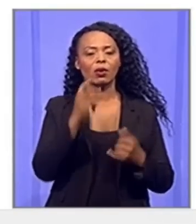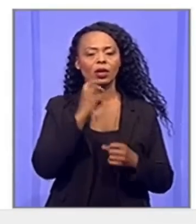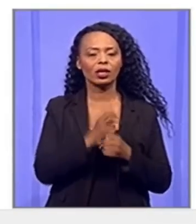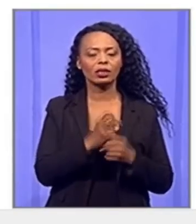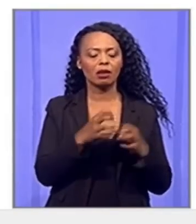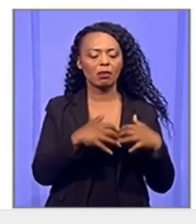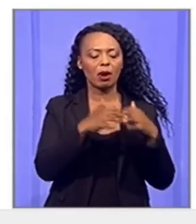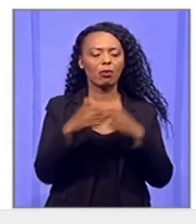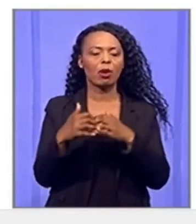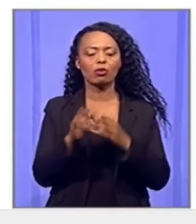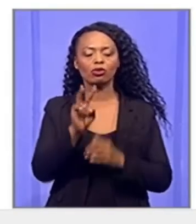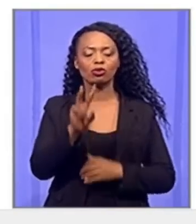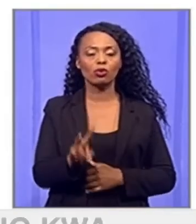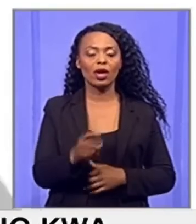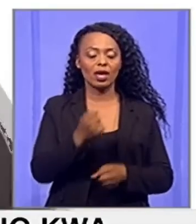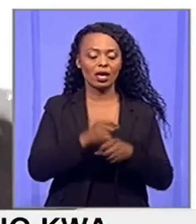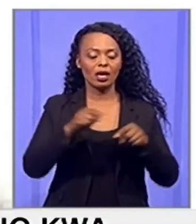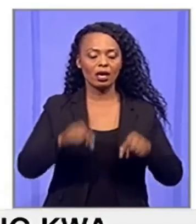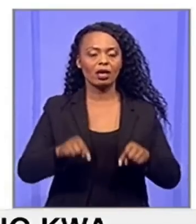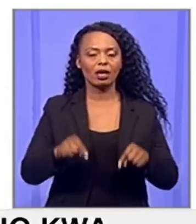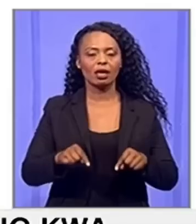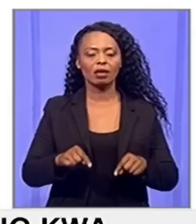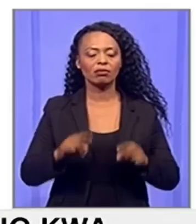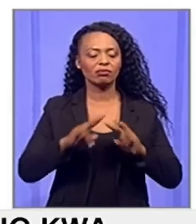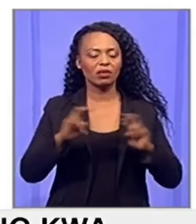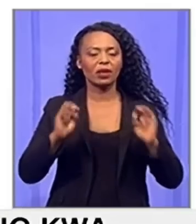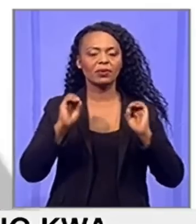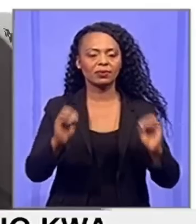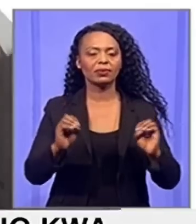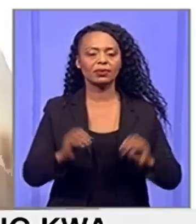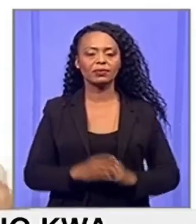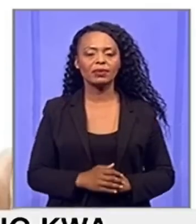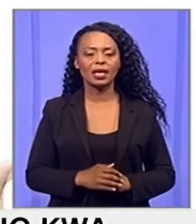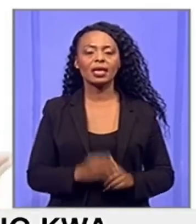ga ba ga yalo selemong se le se hitileng